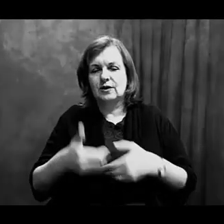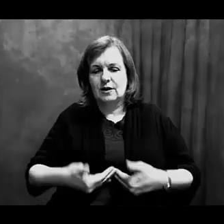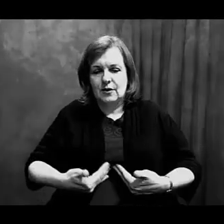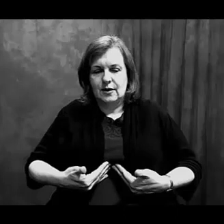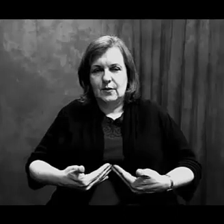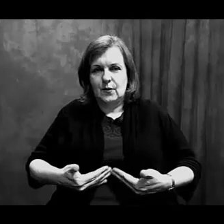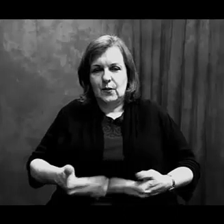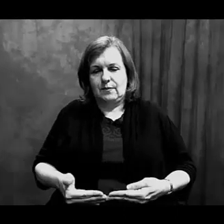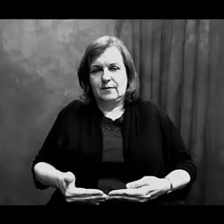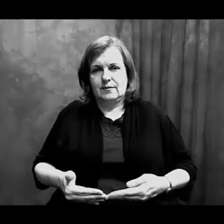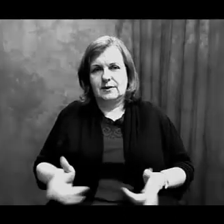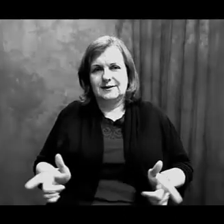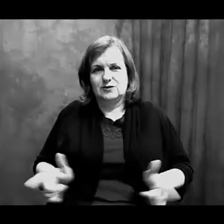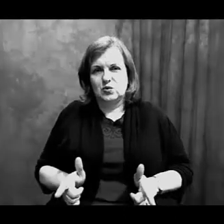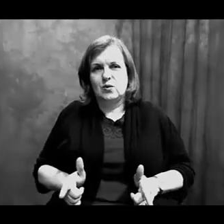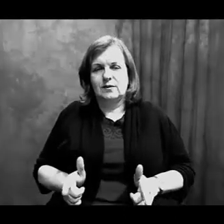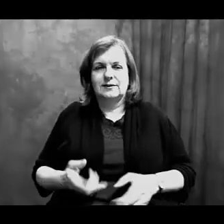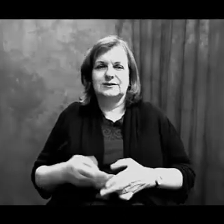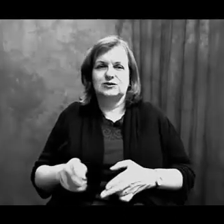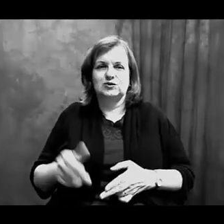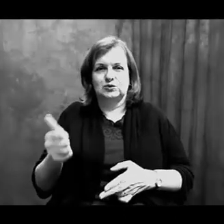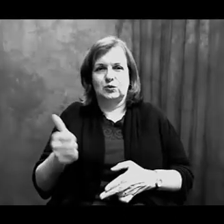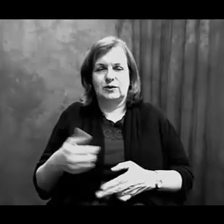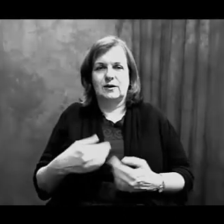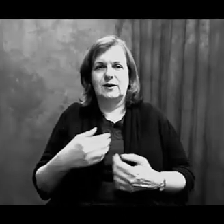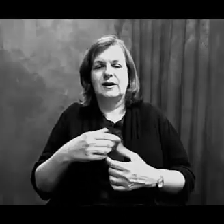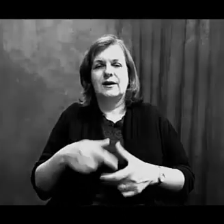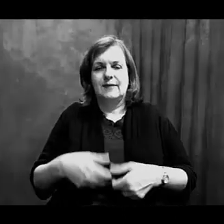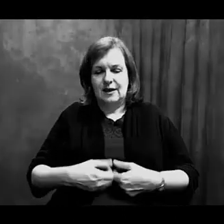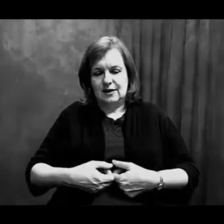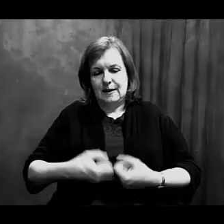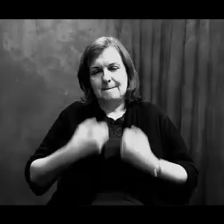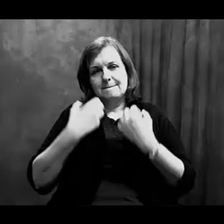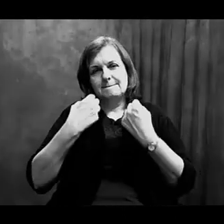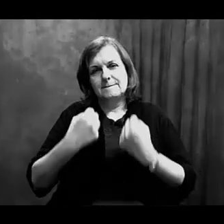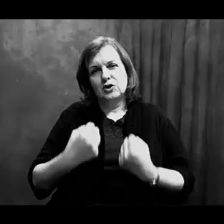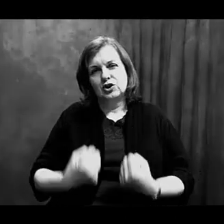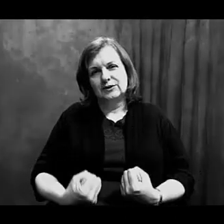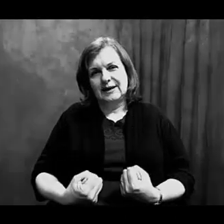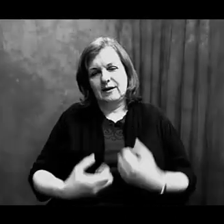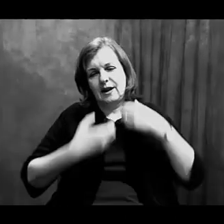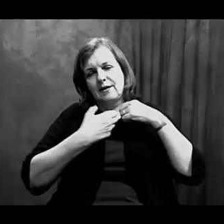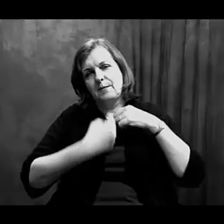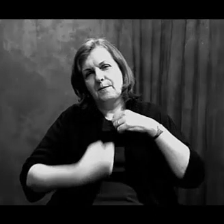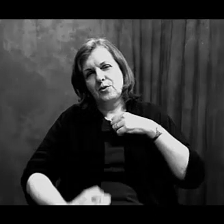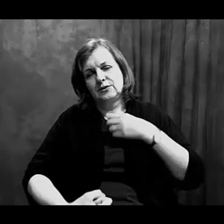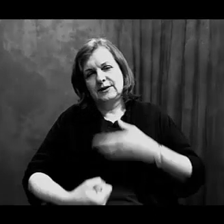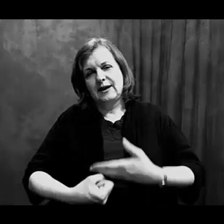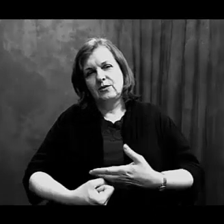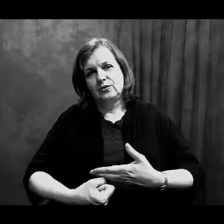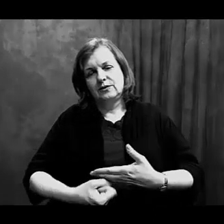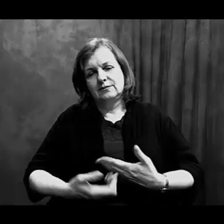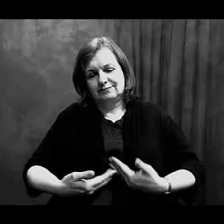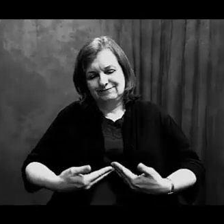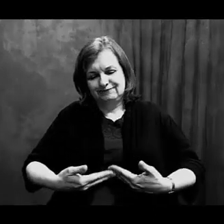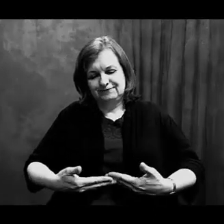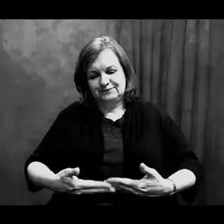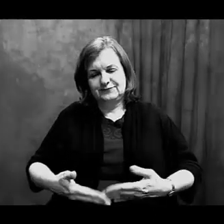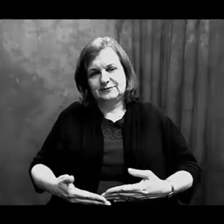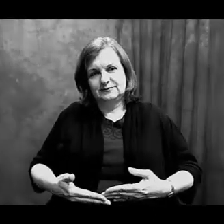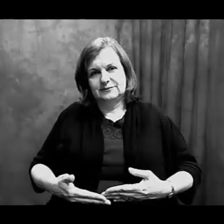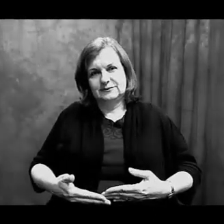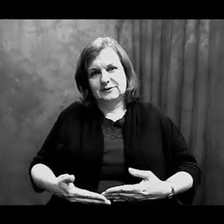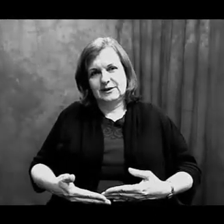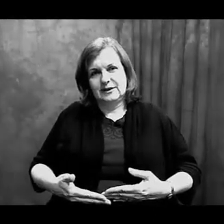So if the muscles are getting shorter, they're pulling this down. When it pulls this down,